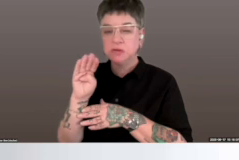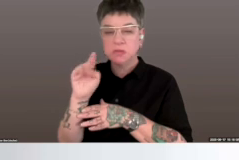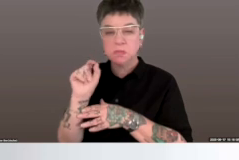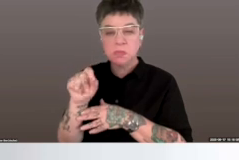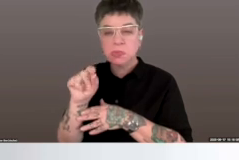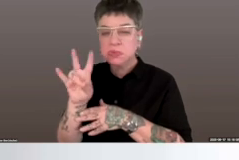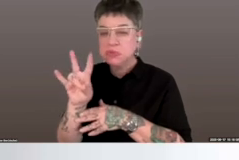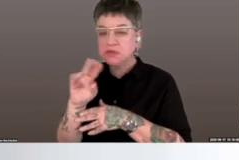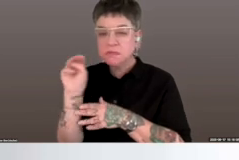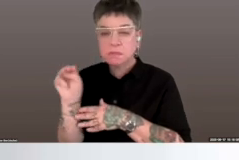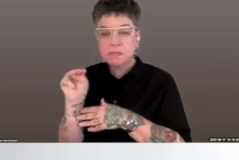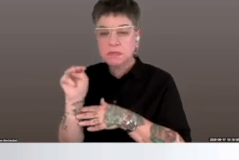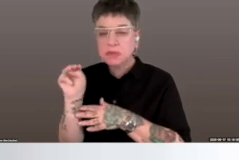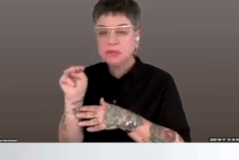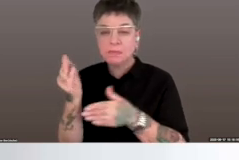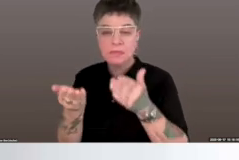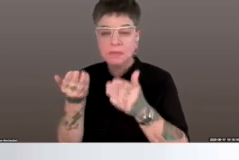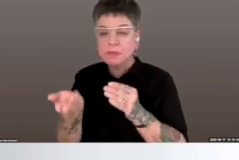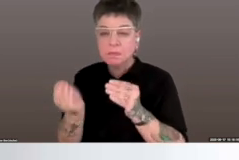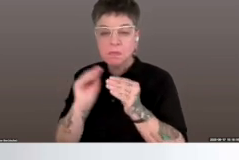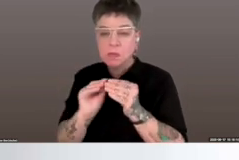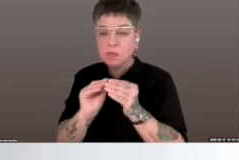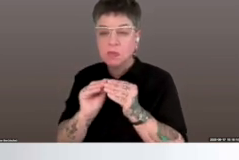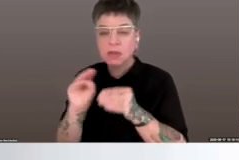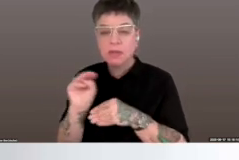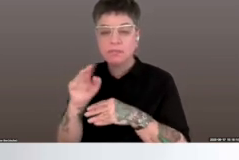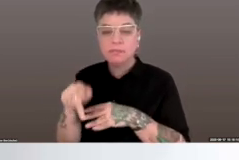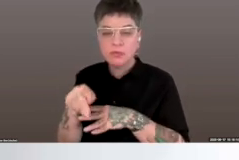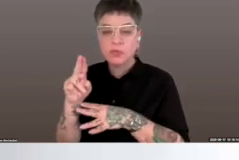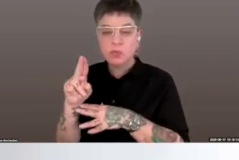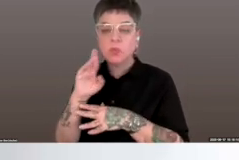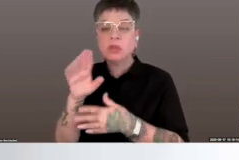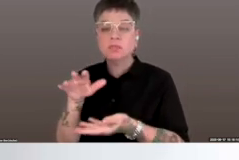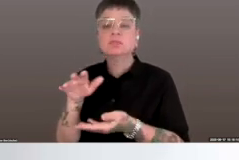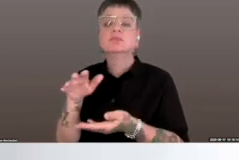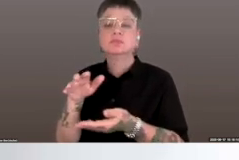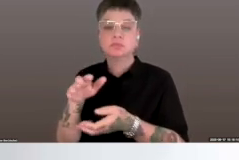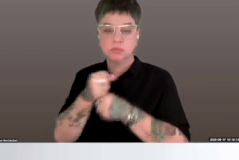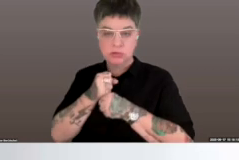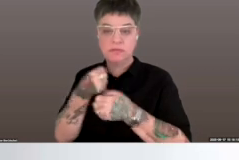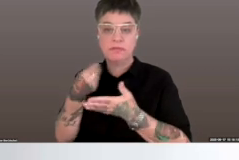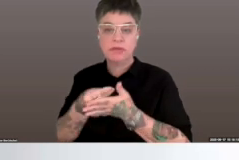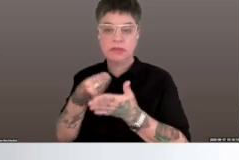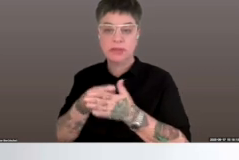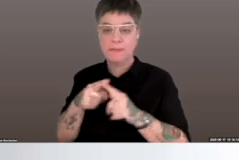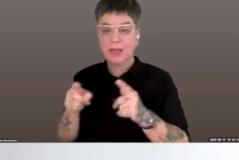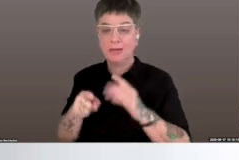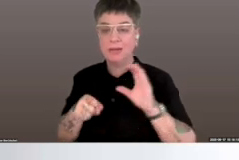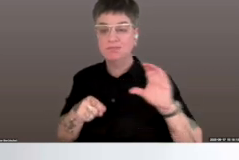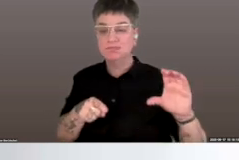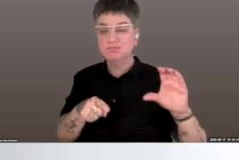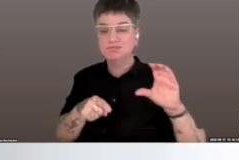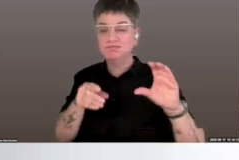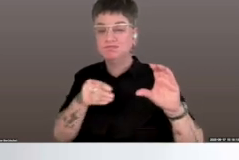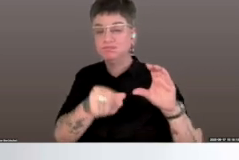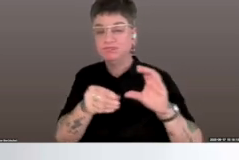on cancellations. And MPUs will receive funding. We haven't decided how we're bucketing the funding across the core program,